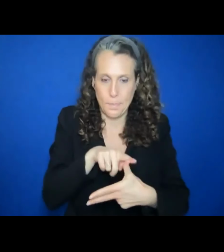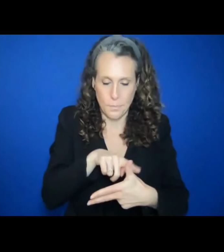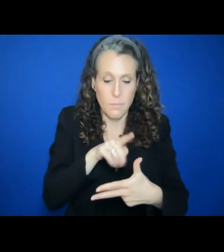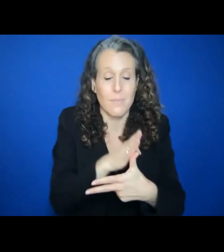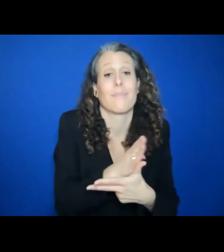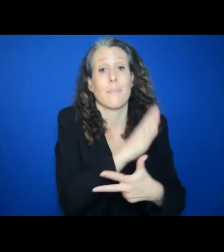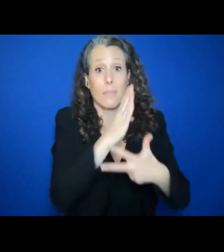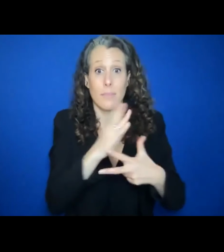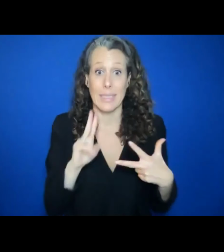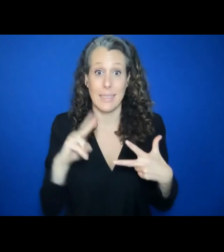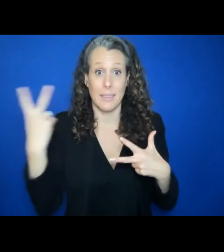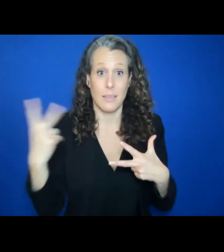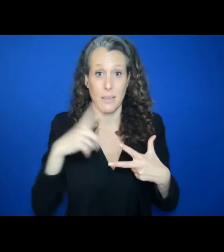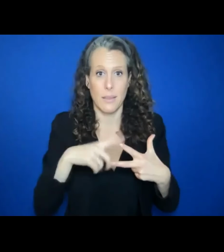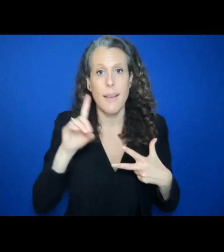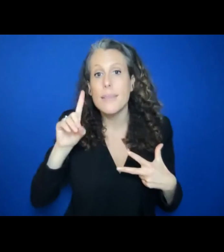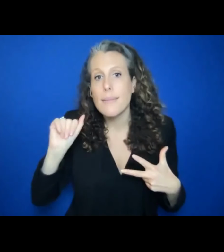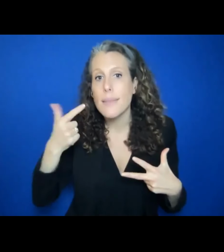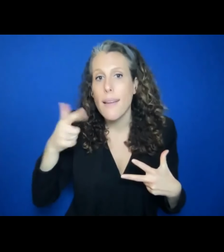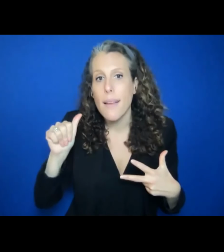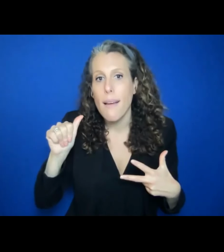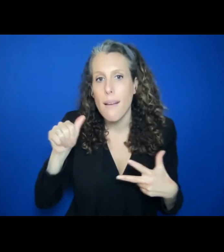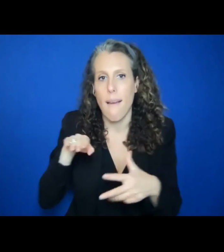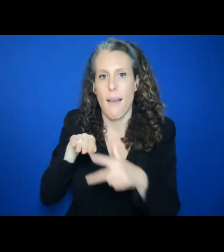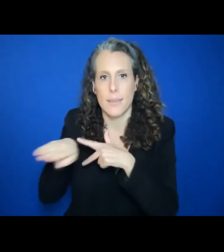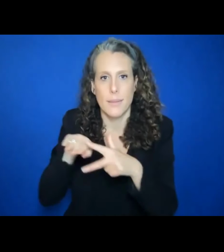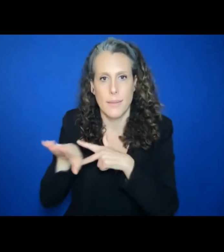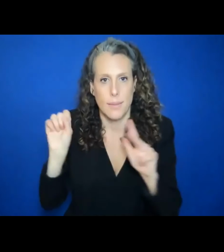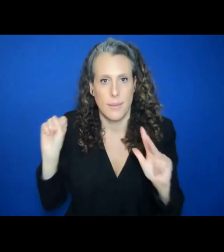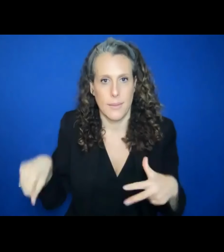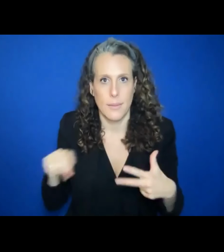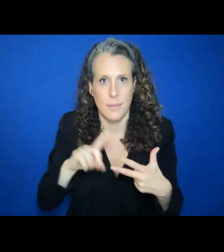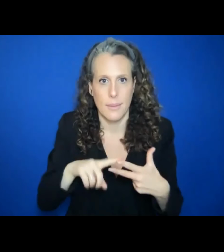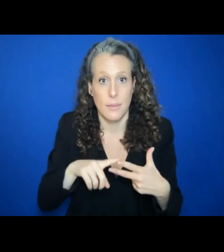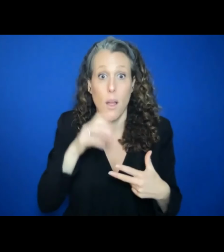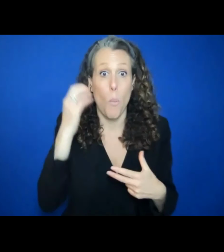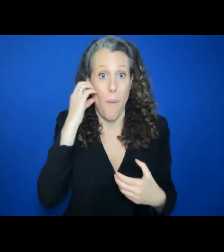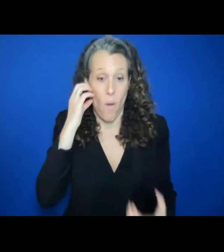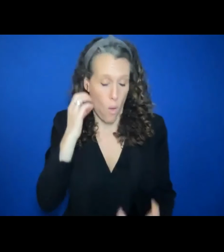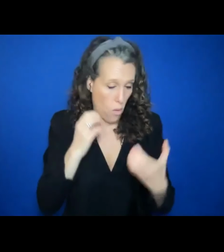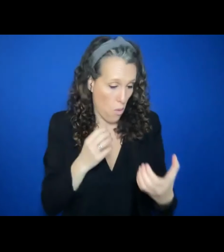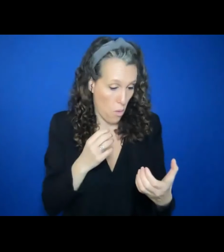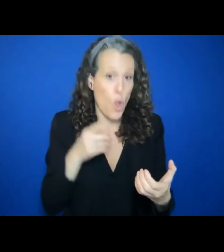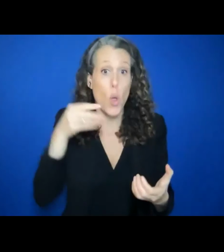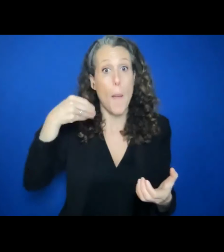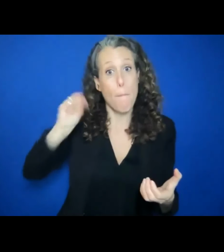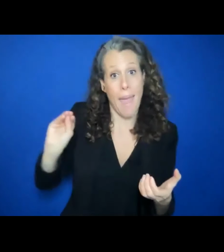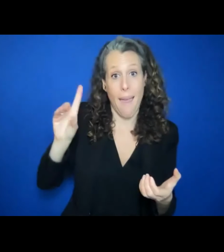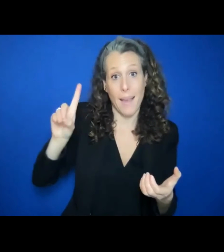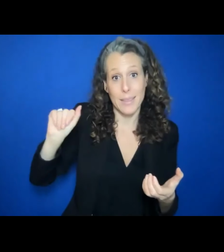step was access to data. You had a smartphone and you could afford or access data for